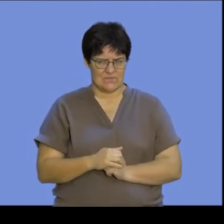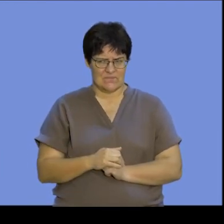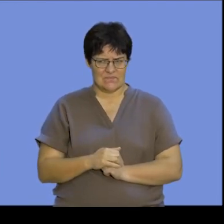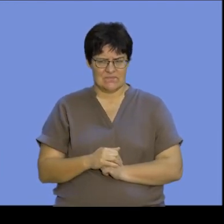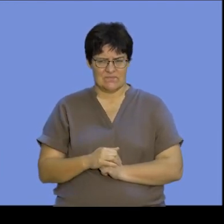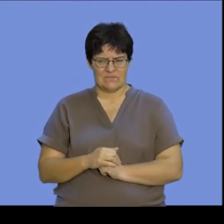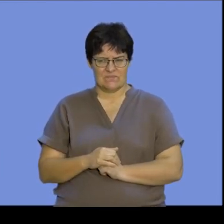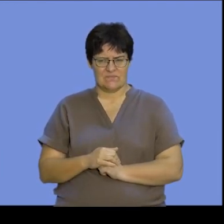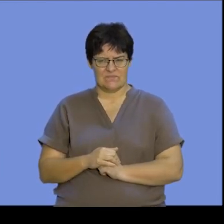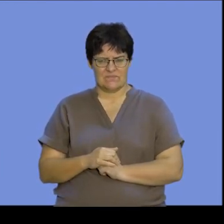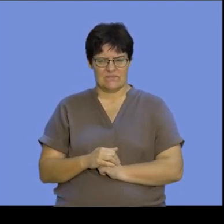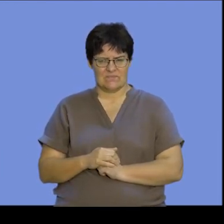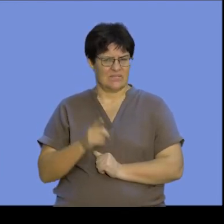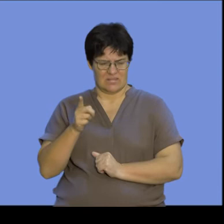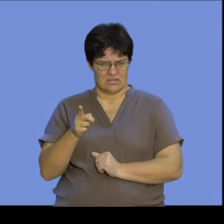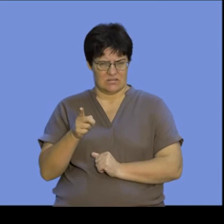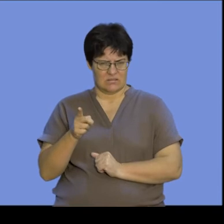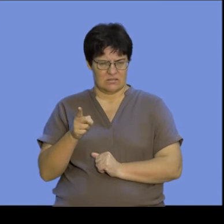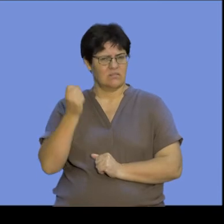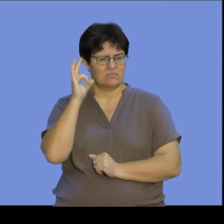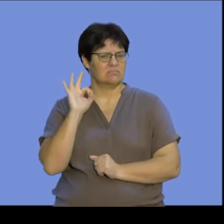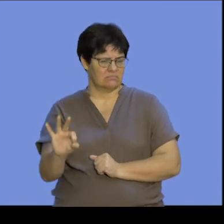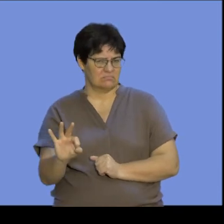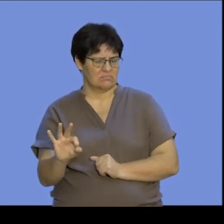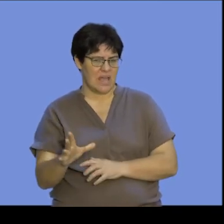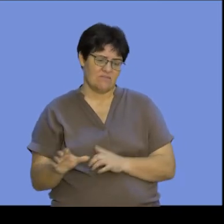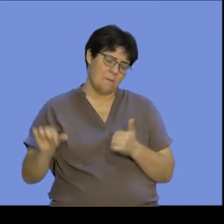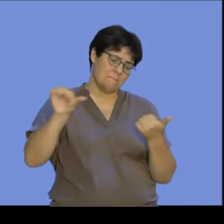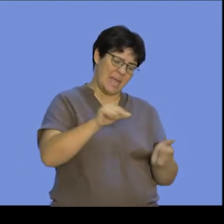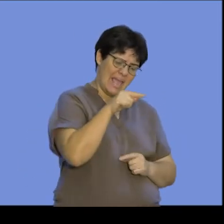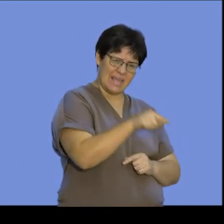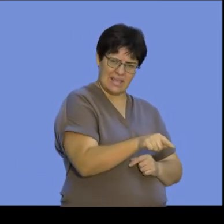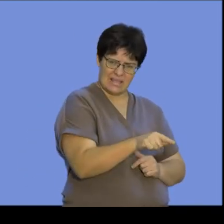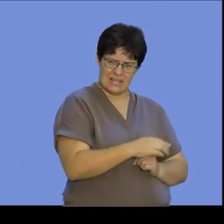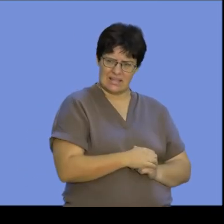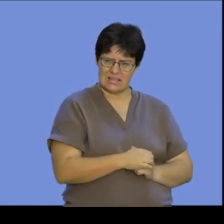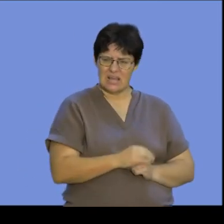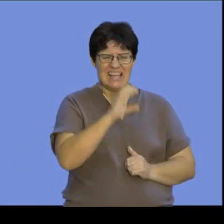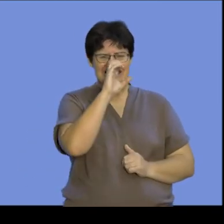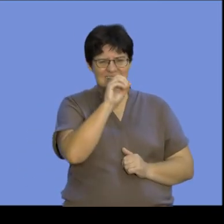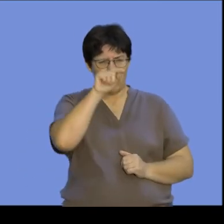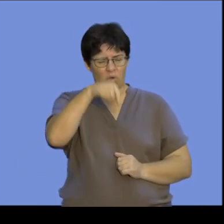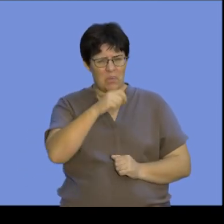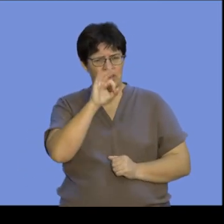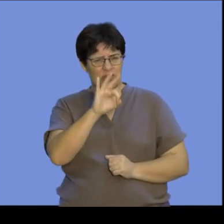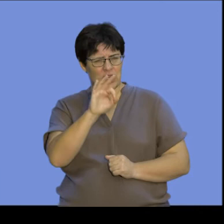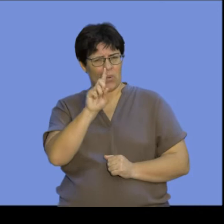Now, that makes sense. If I go back here, I got